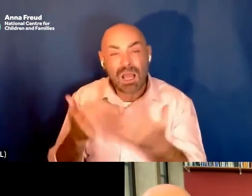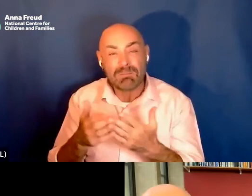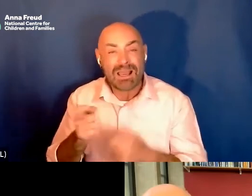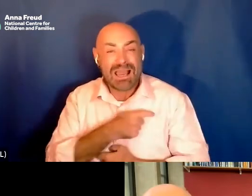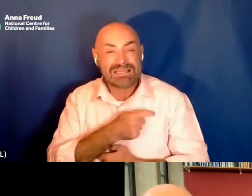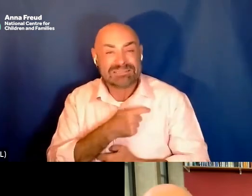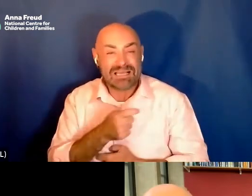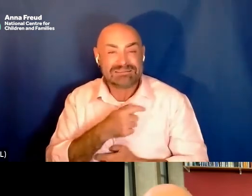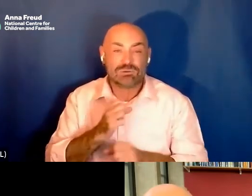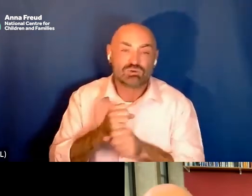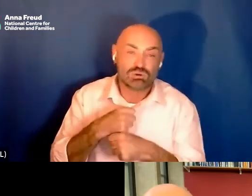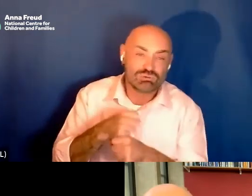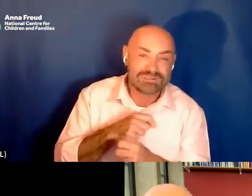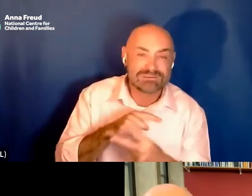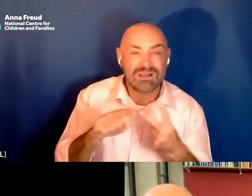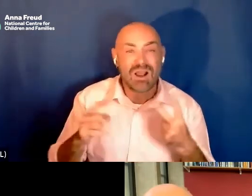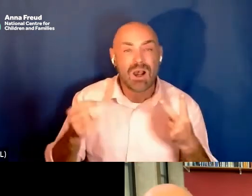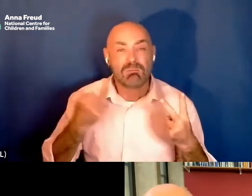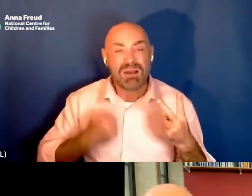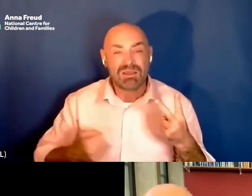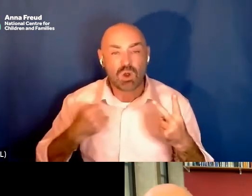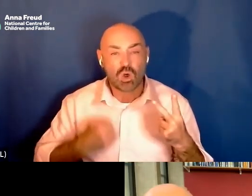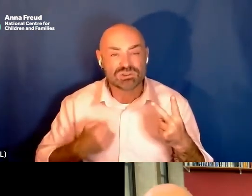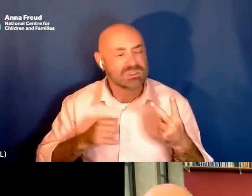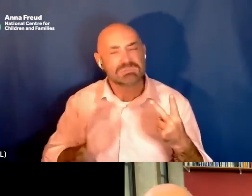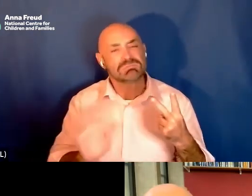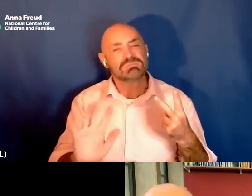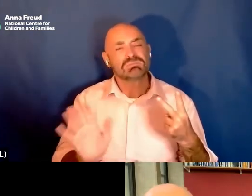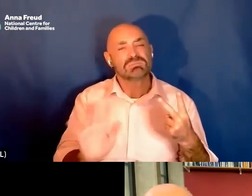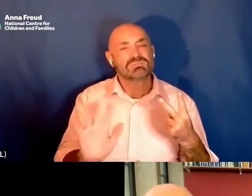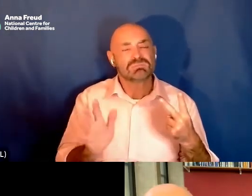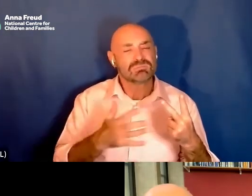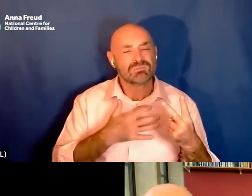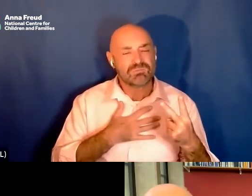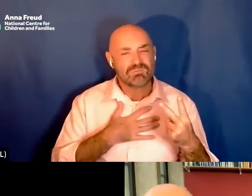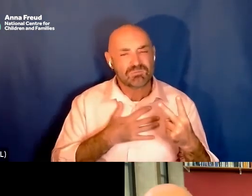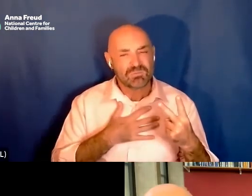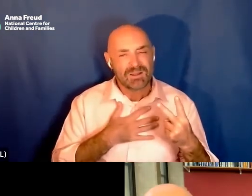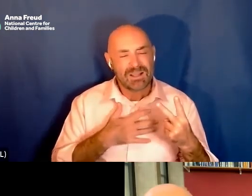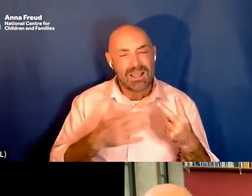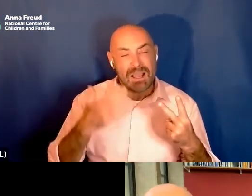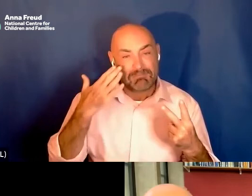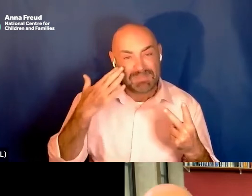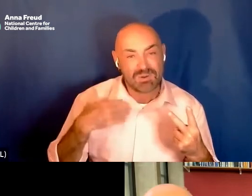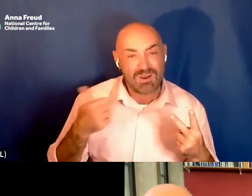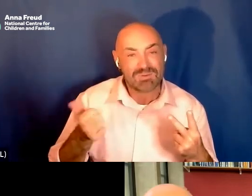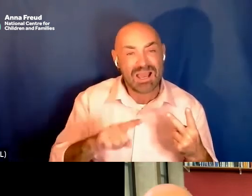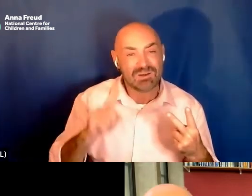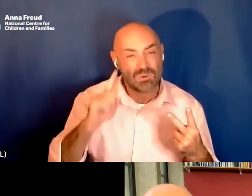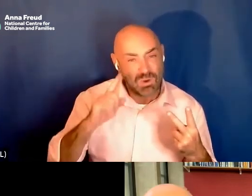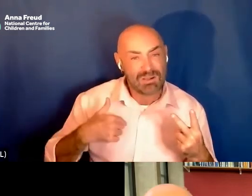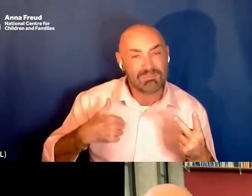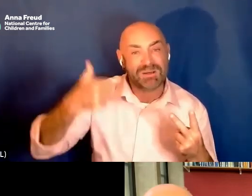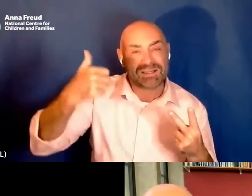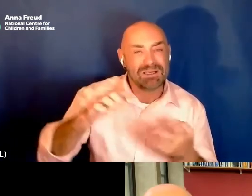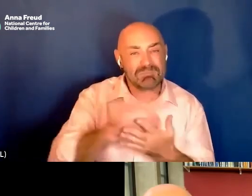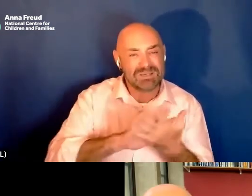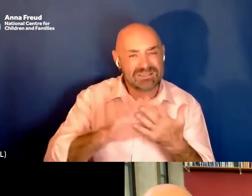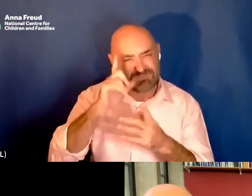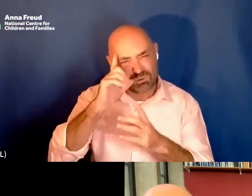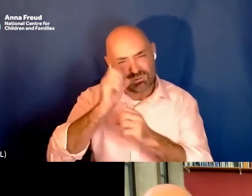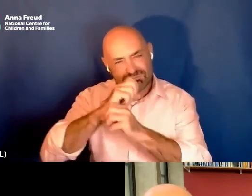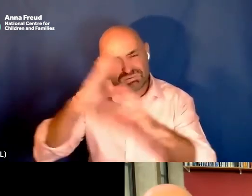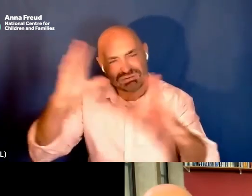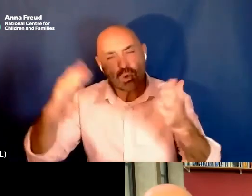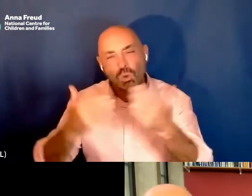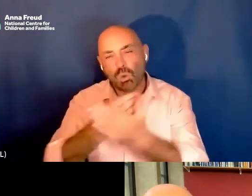not talking about pathologies. And that the mental health and well-being has to be reconceptualized in a way